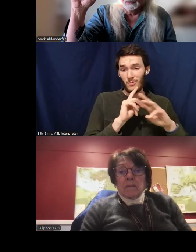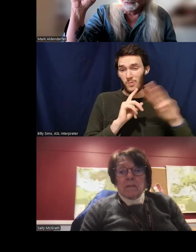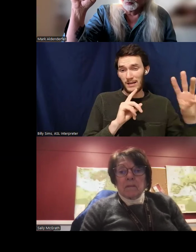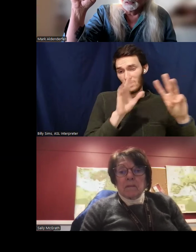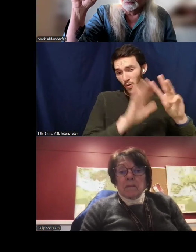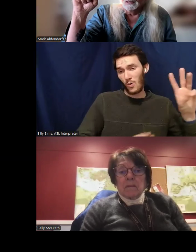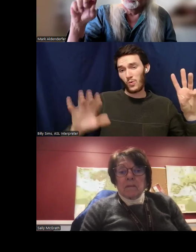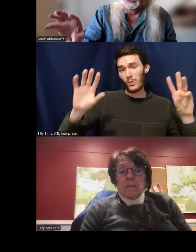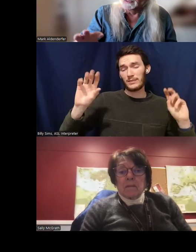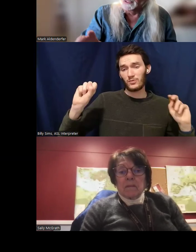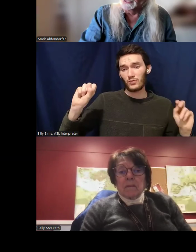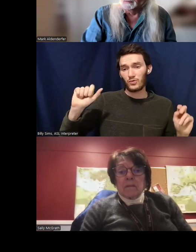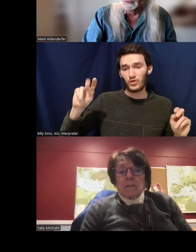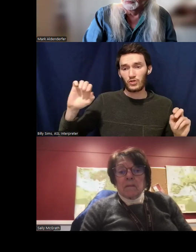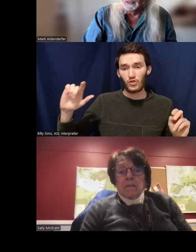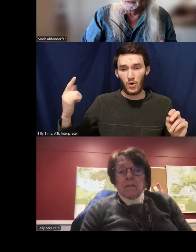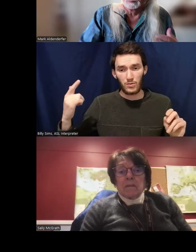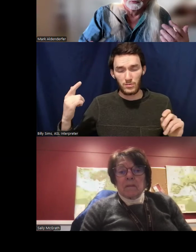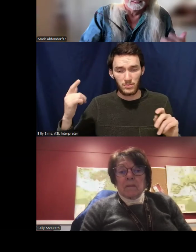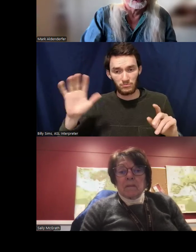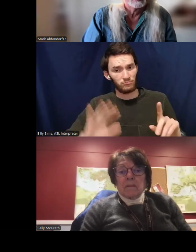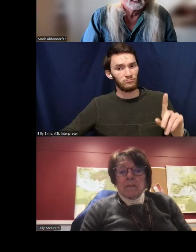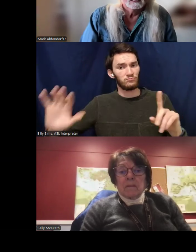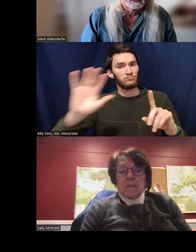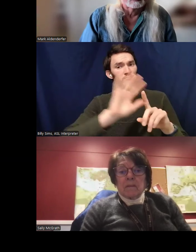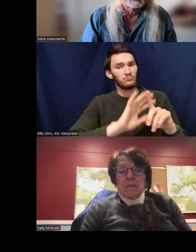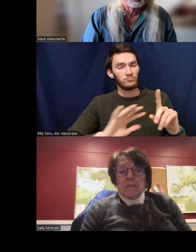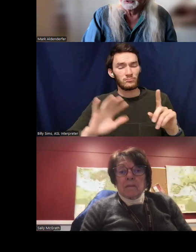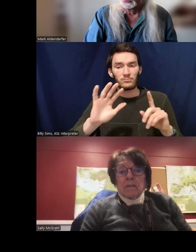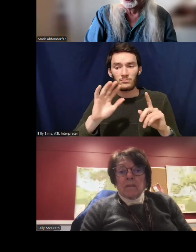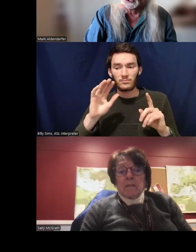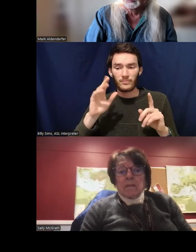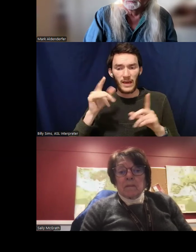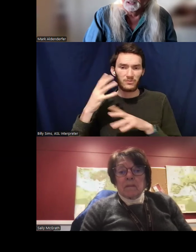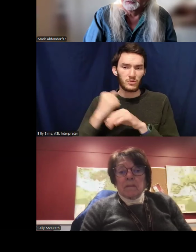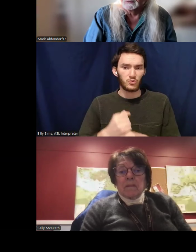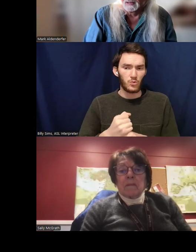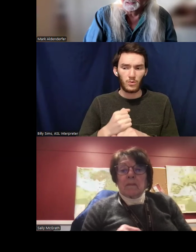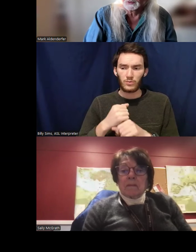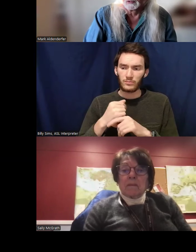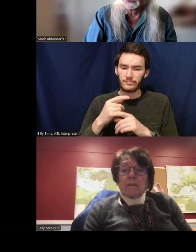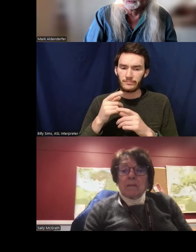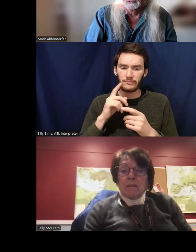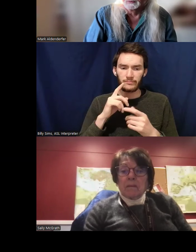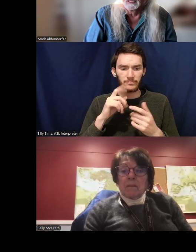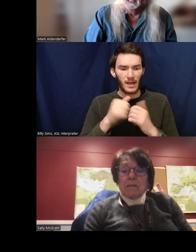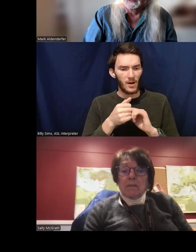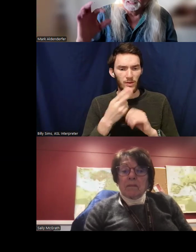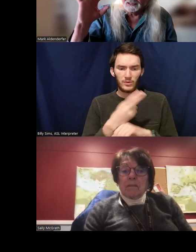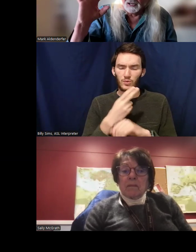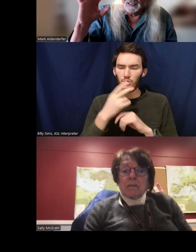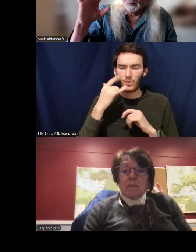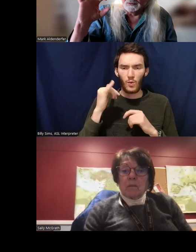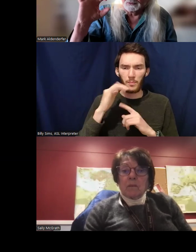Xinjiang as well, with these kind of, with this, ritual treatment of how these masks were actually used. The